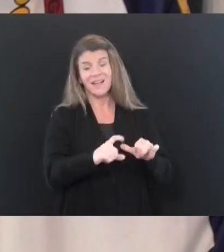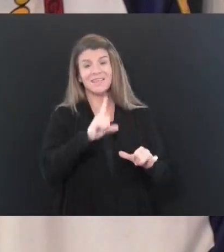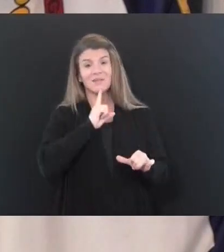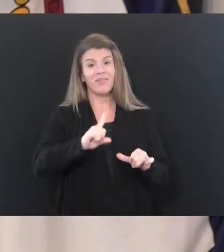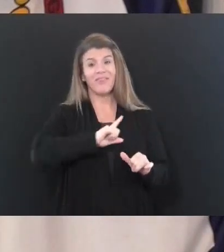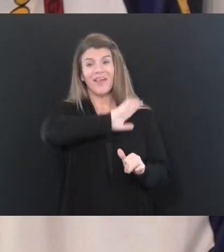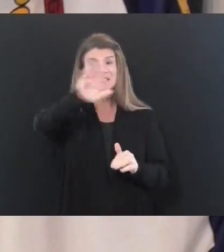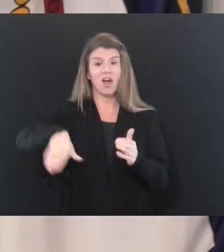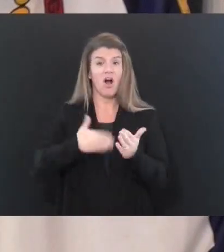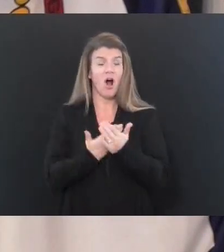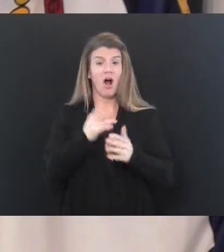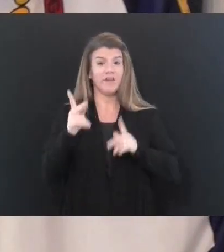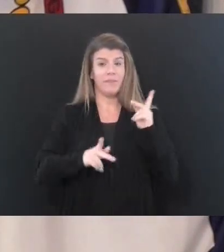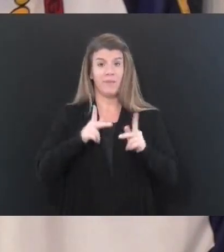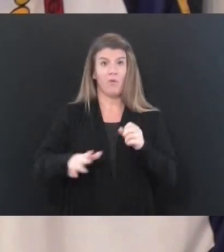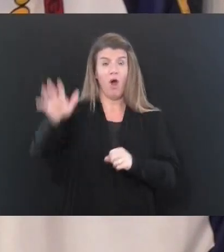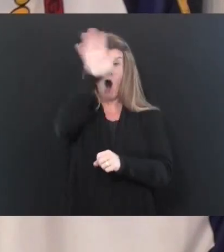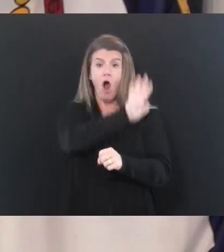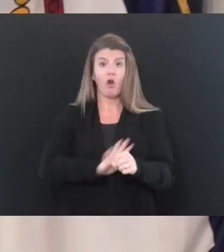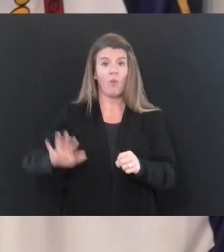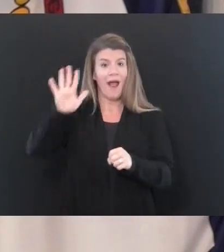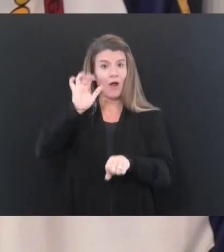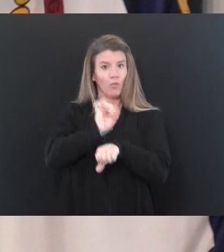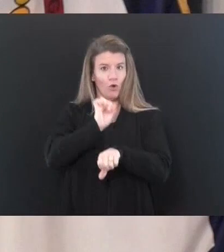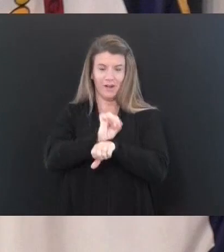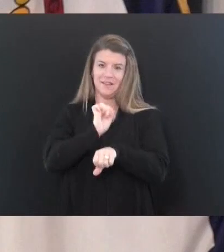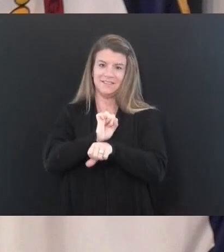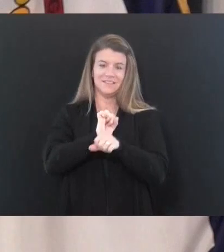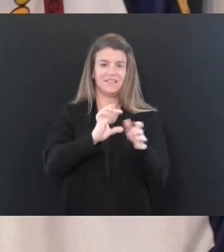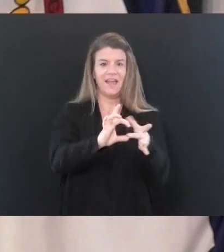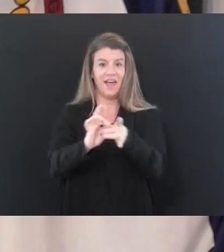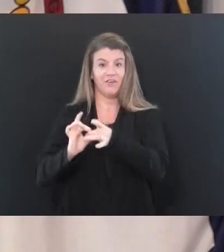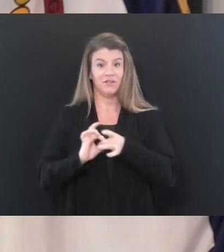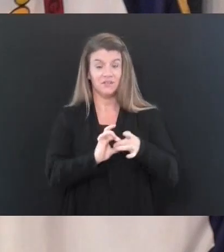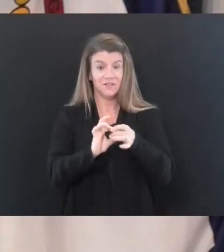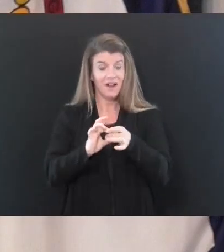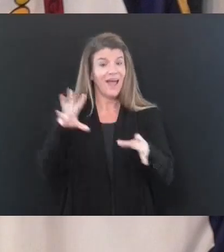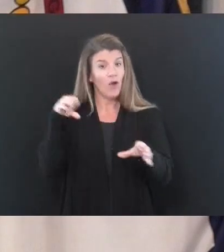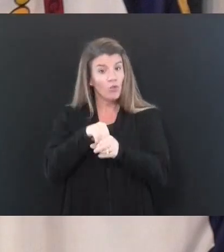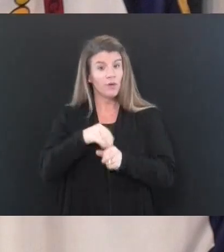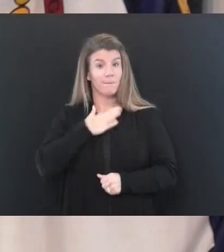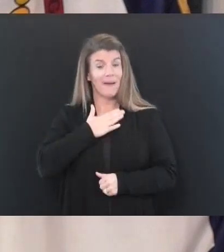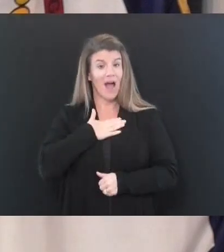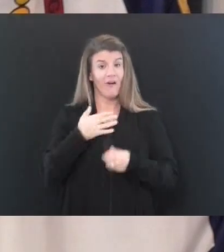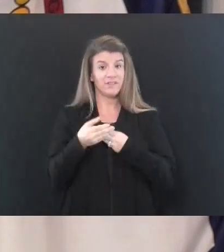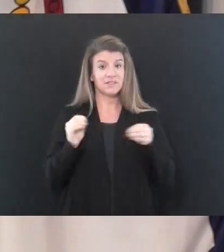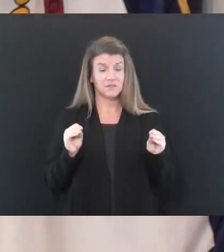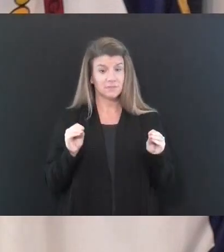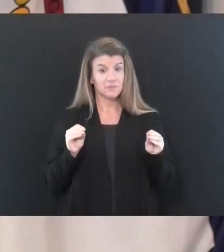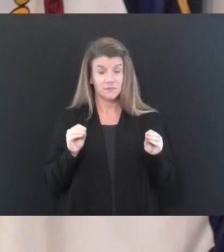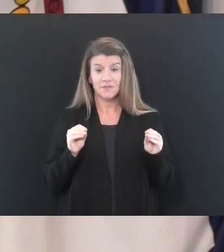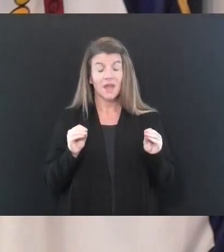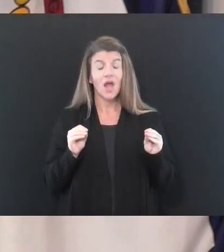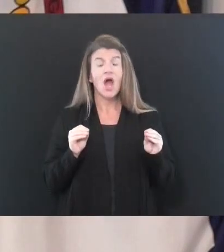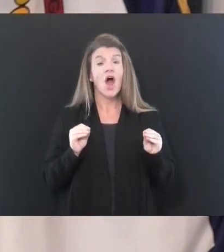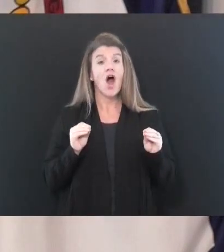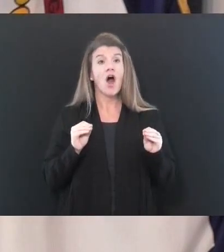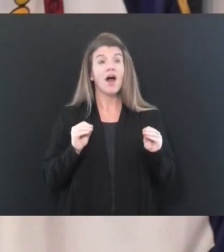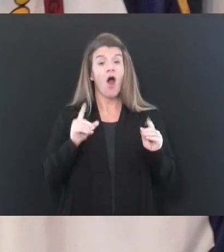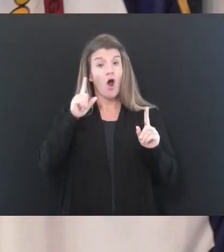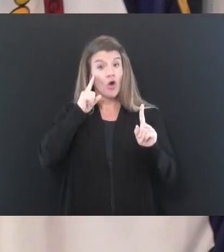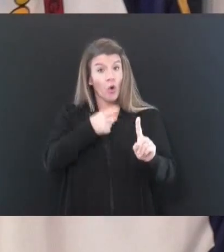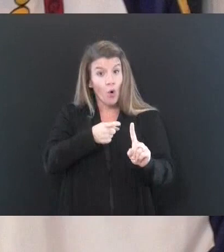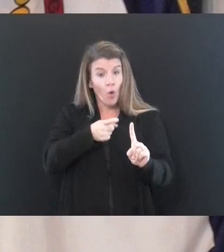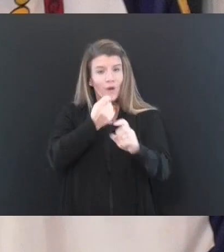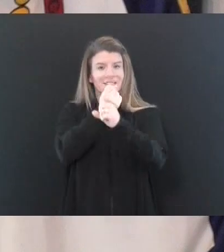that are backfilling around them. The same is true for all my office. We're going to keep you safe to the